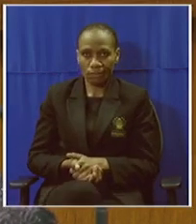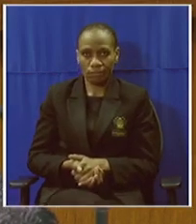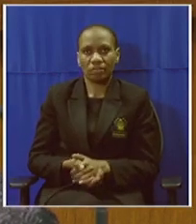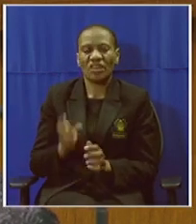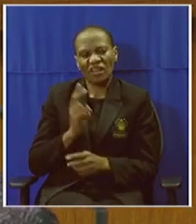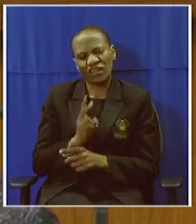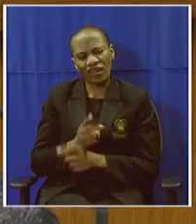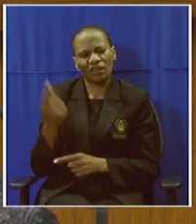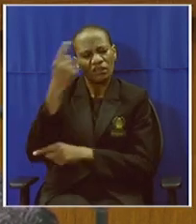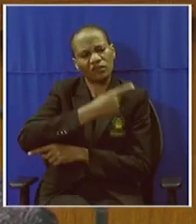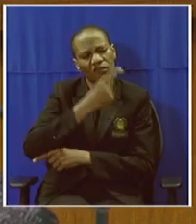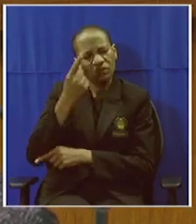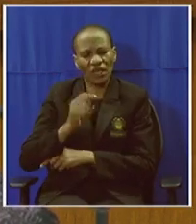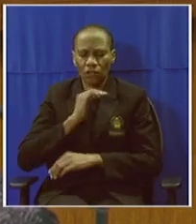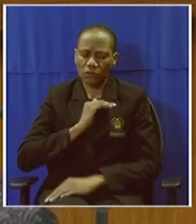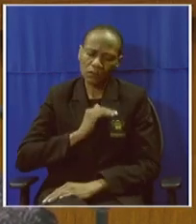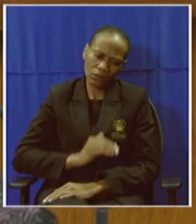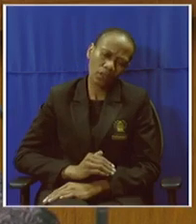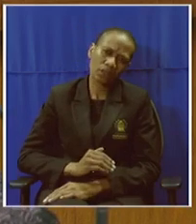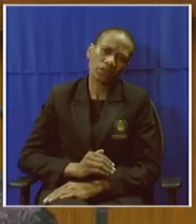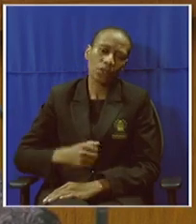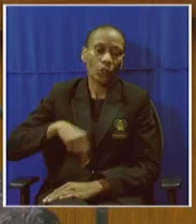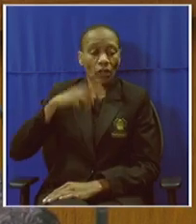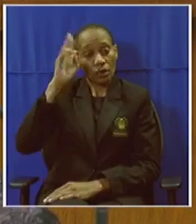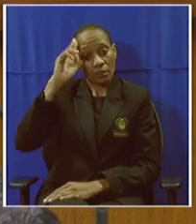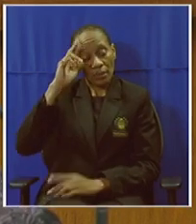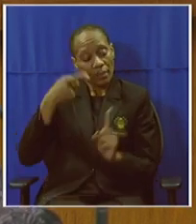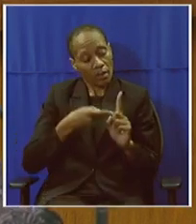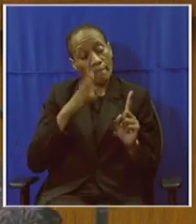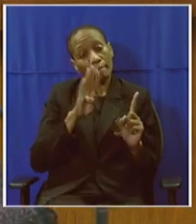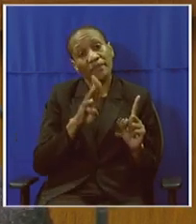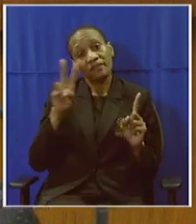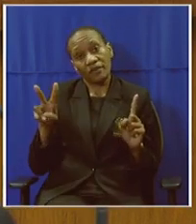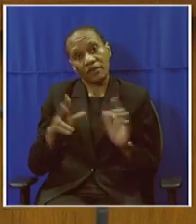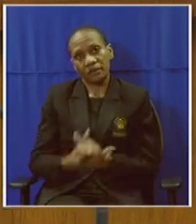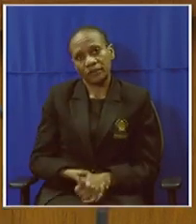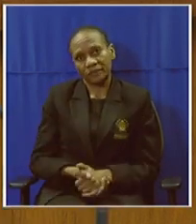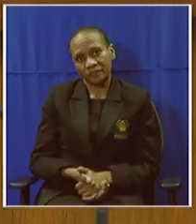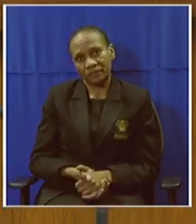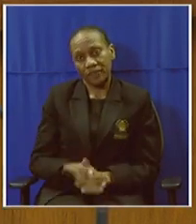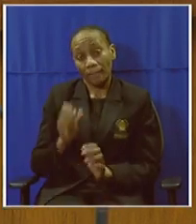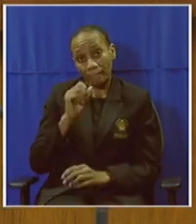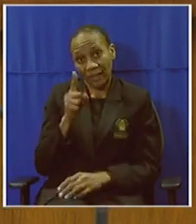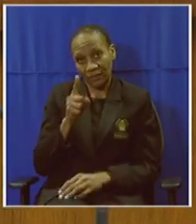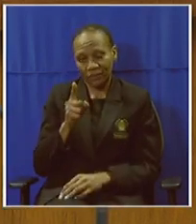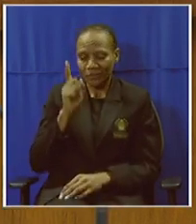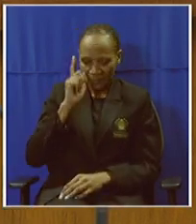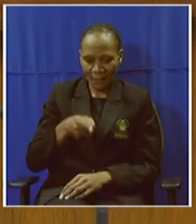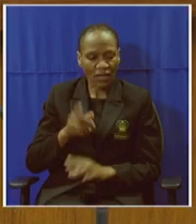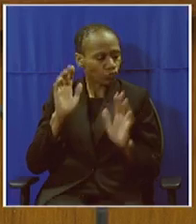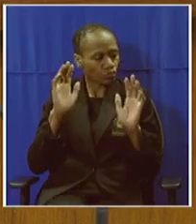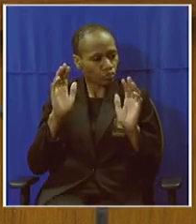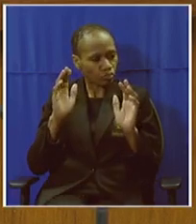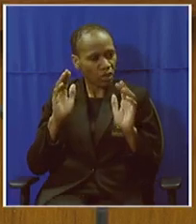another sad day that we remember Bavelile, but we must indeed celebrate her